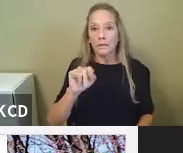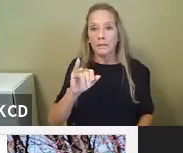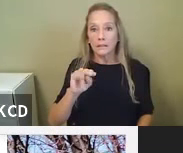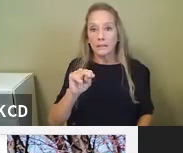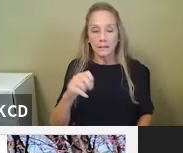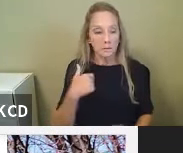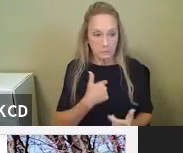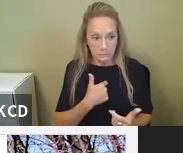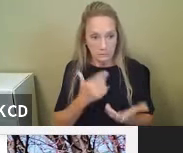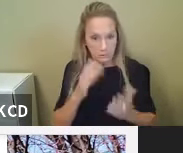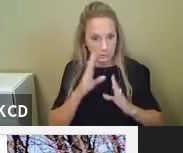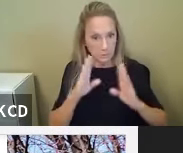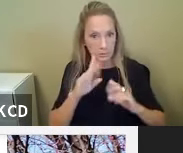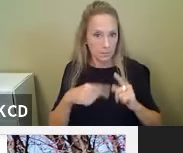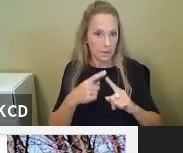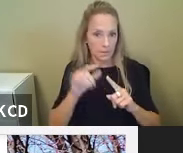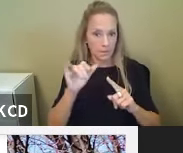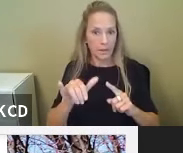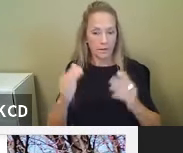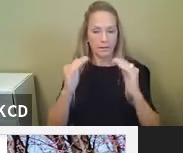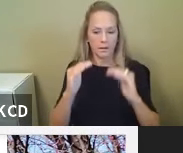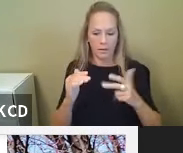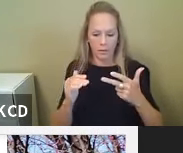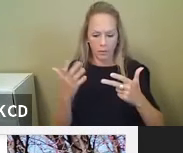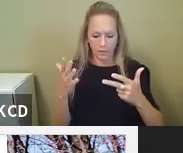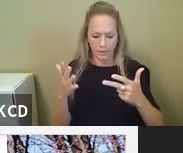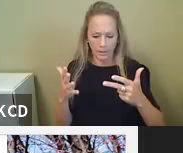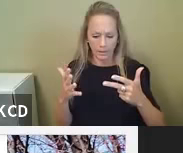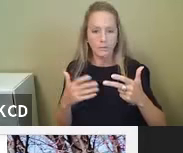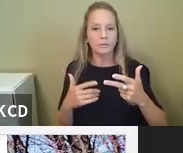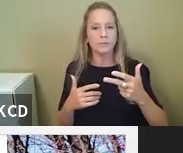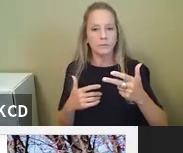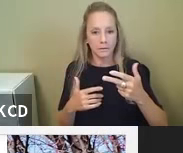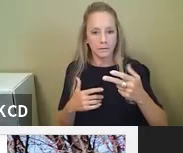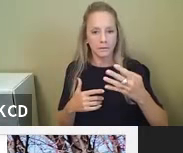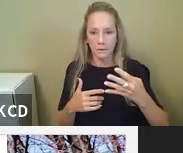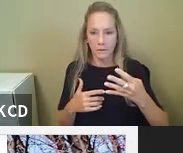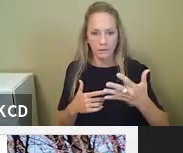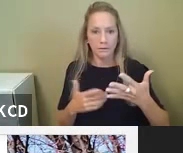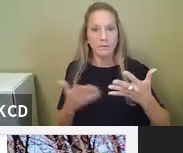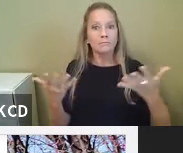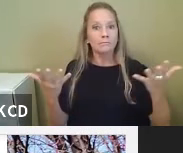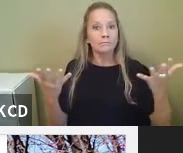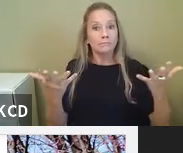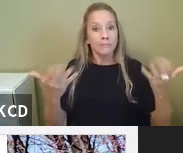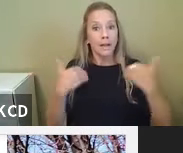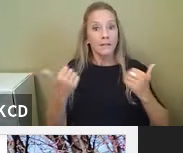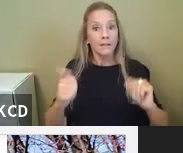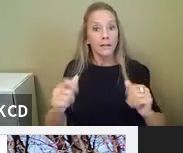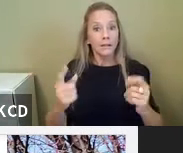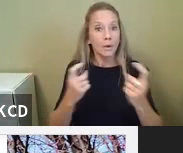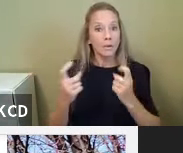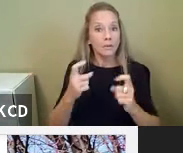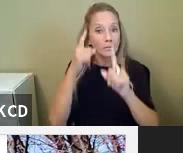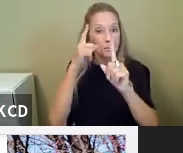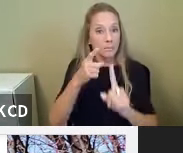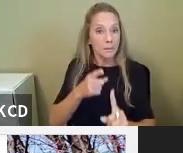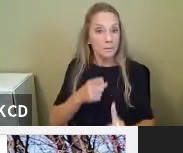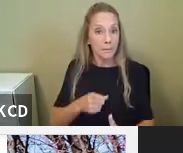benchmark, sustained or increased. Oh, I did that one already. So there we go. Any questions about the benchmarks?